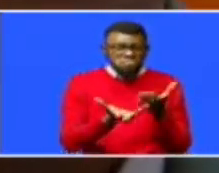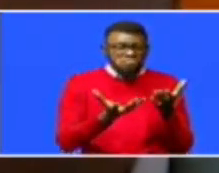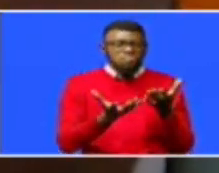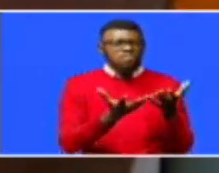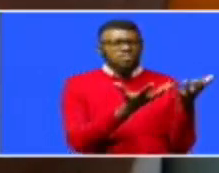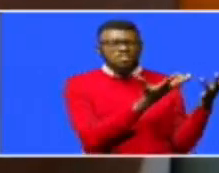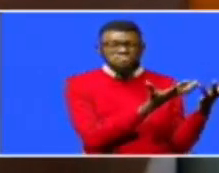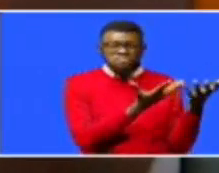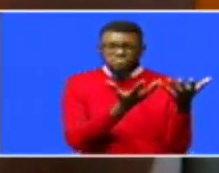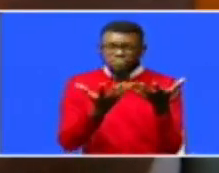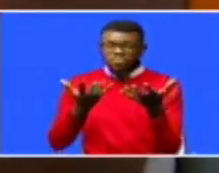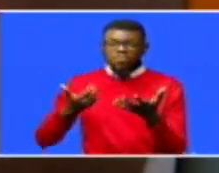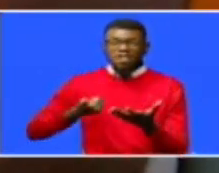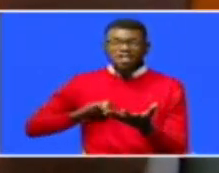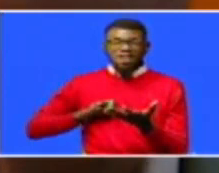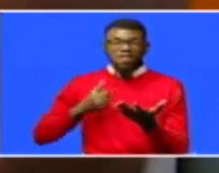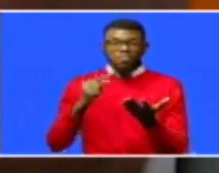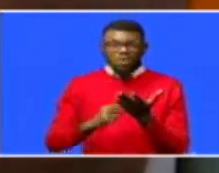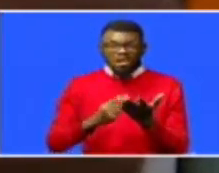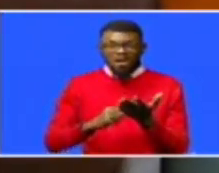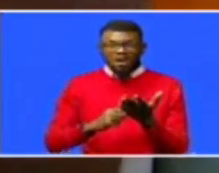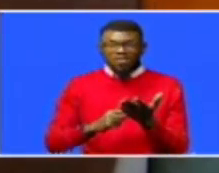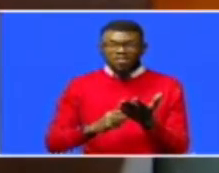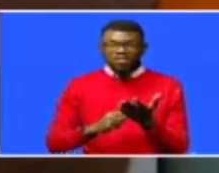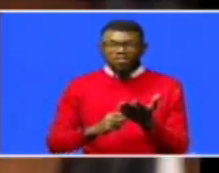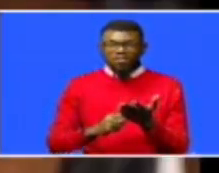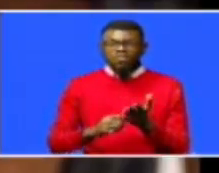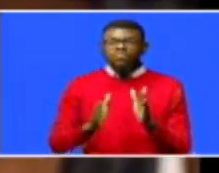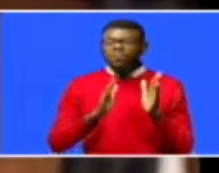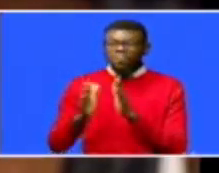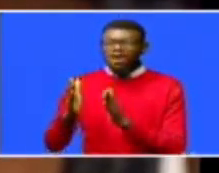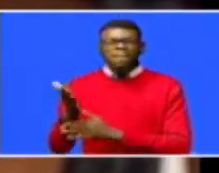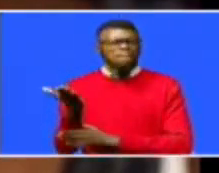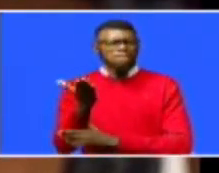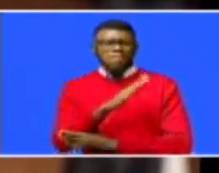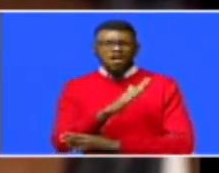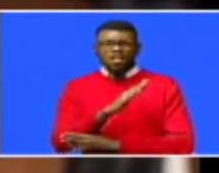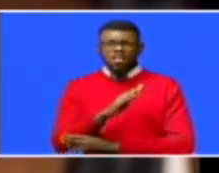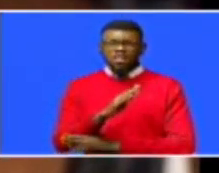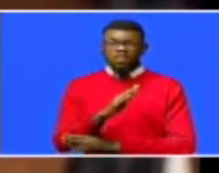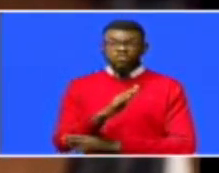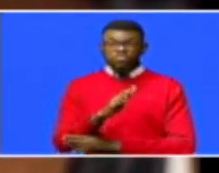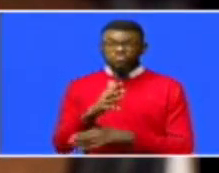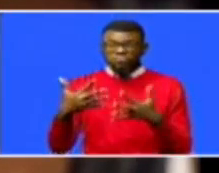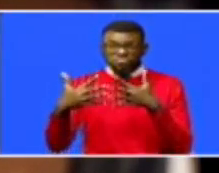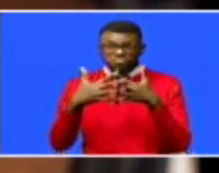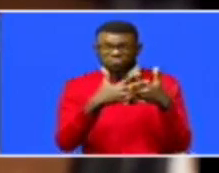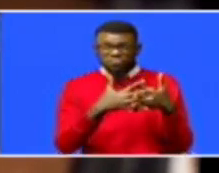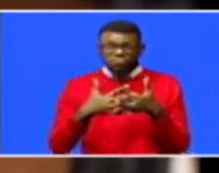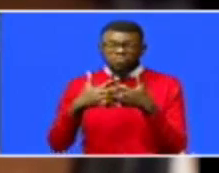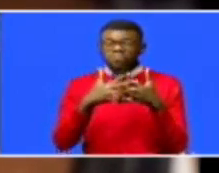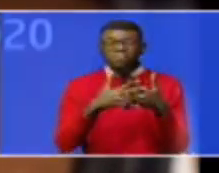from Uganda, and we did deport him back to Uganda. According to the United States Trafficking in Persons